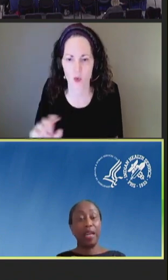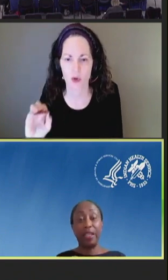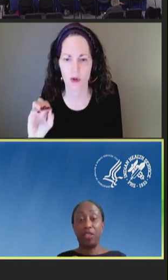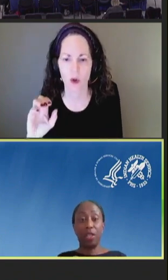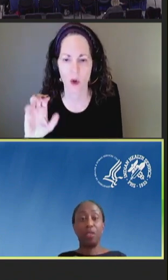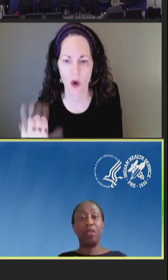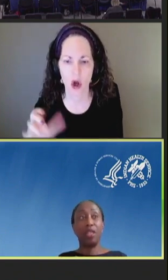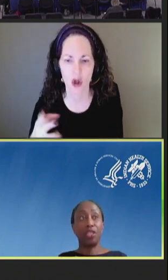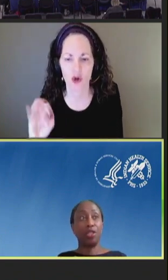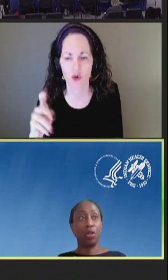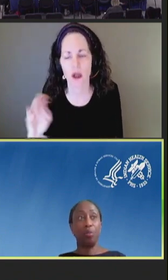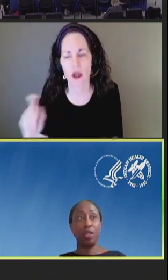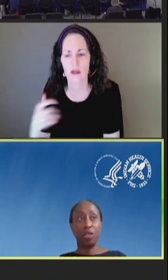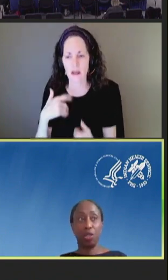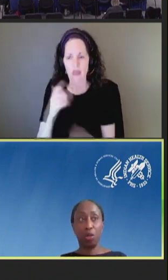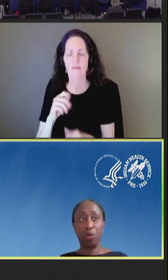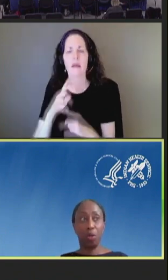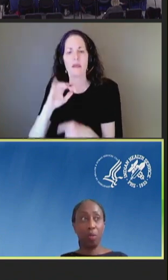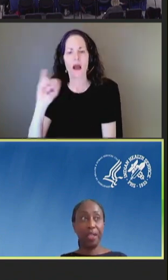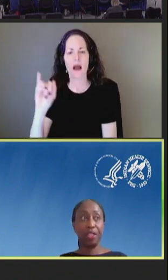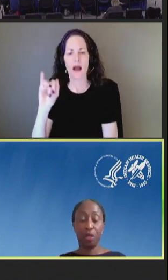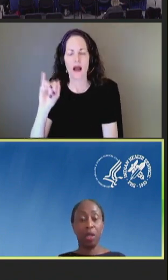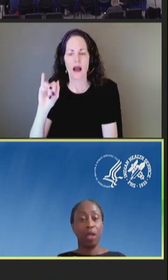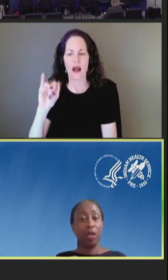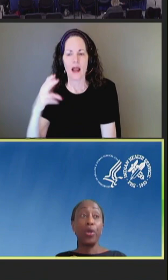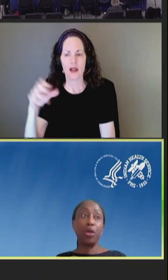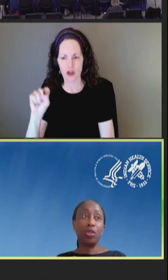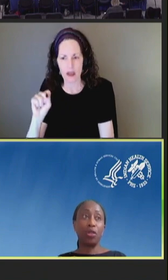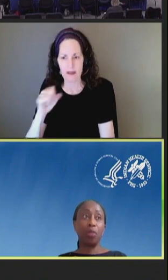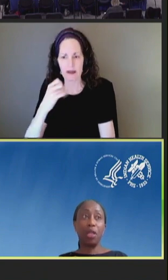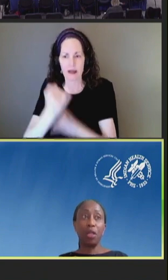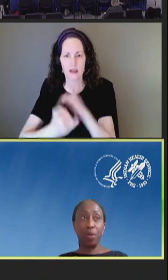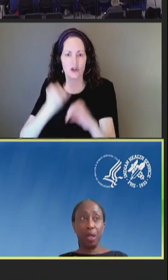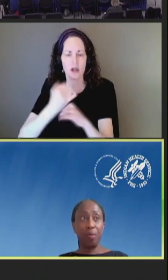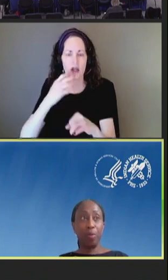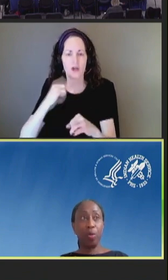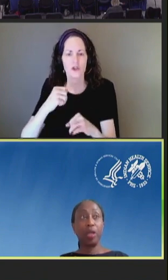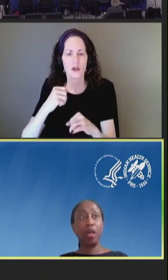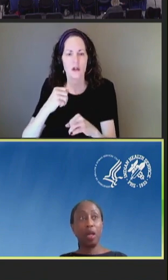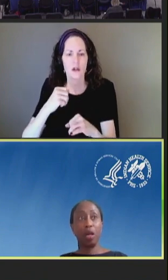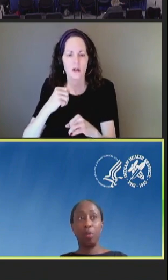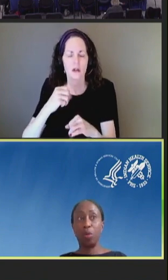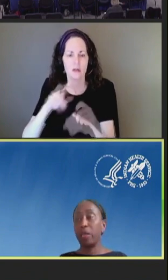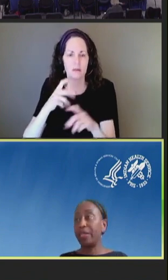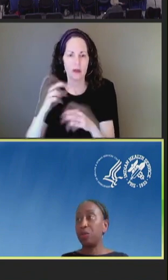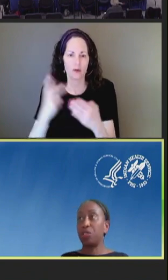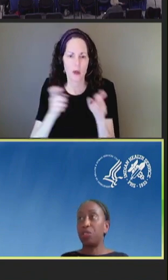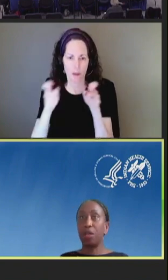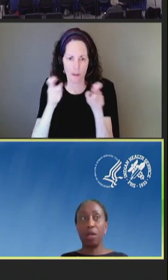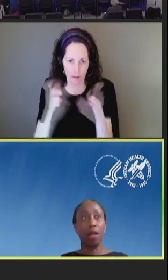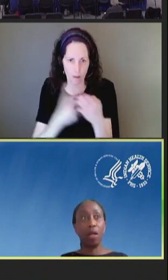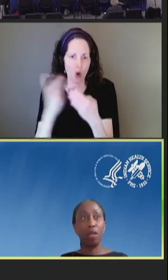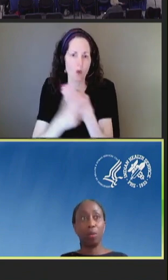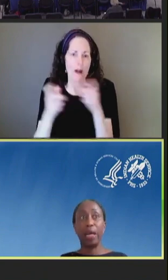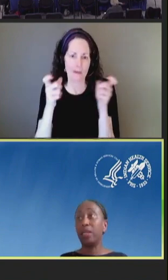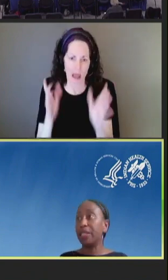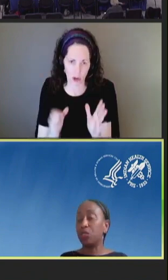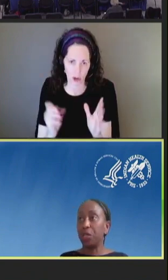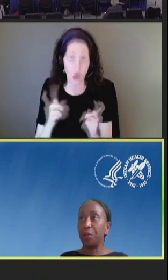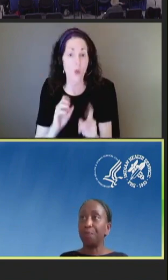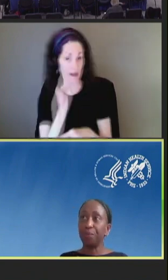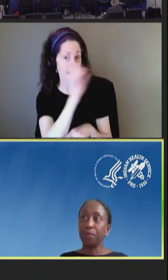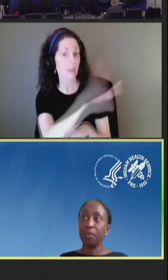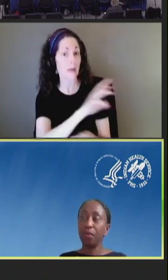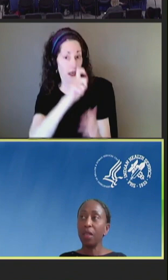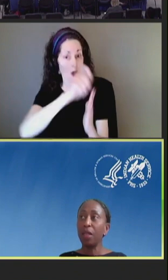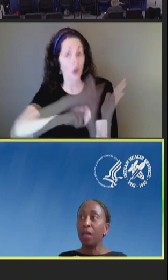the IHS National Immunization Program Manager. We also submitted a reading report, but would like to share some highlights with